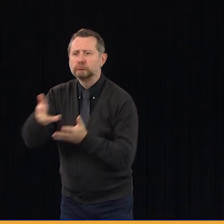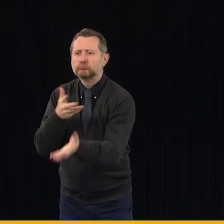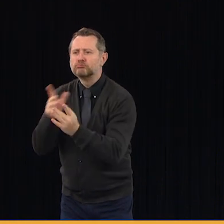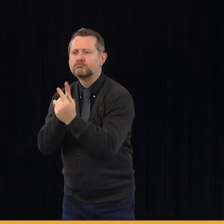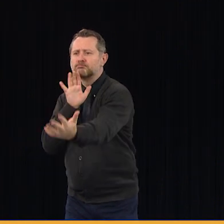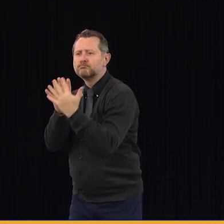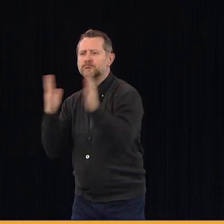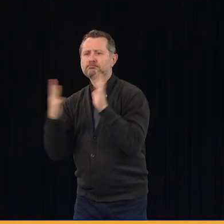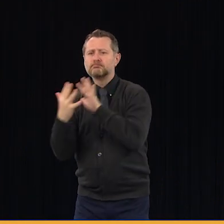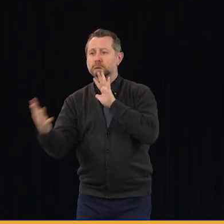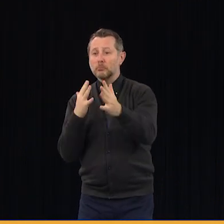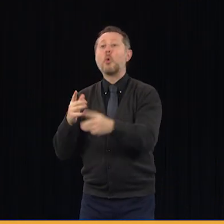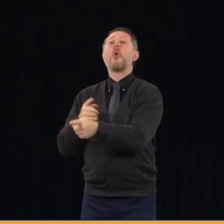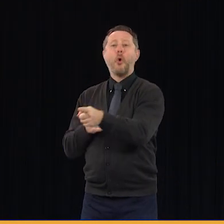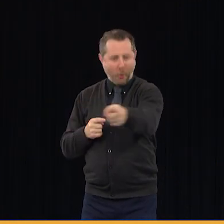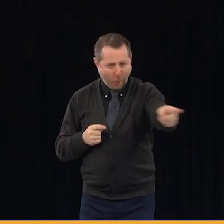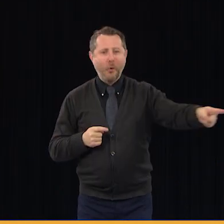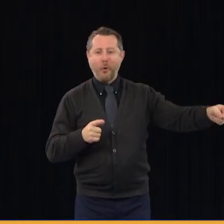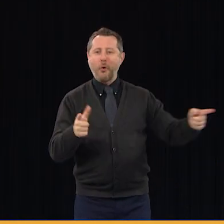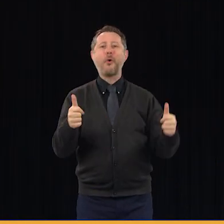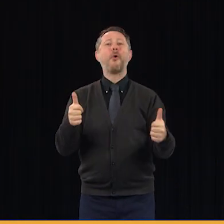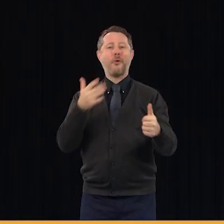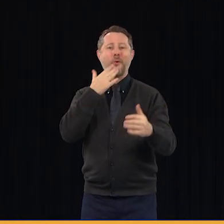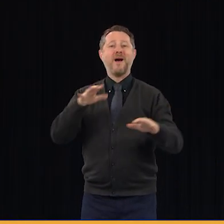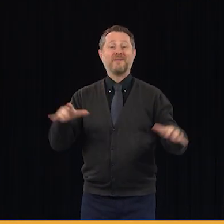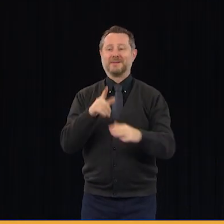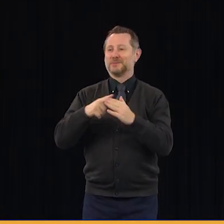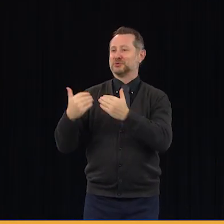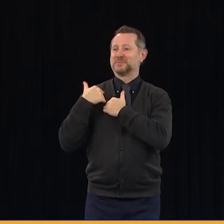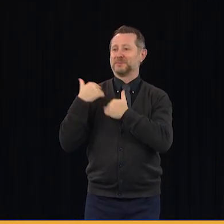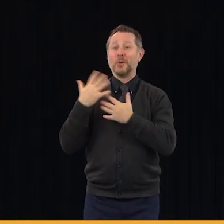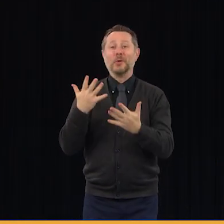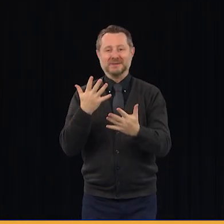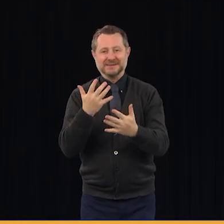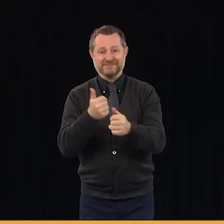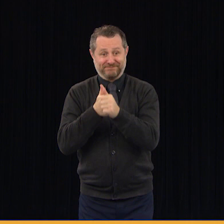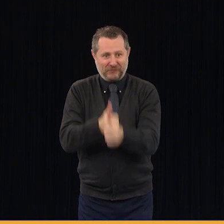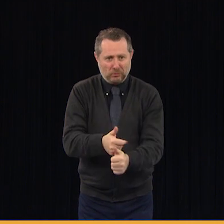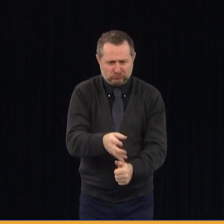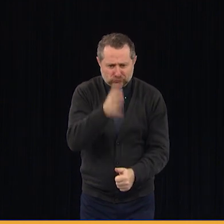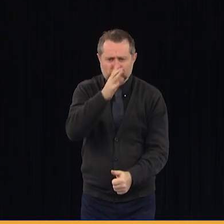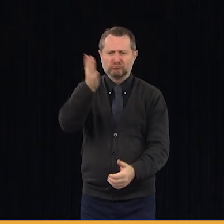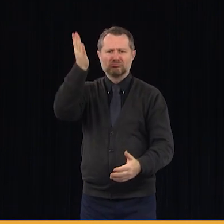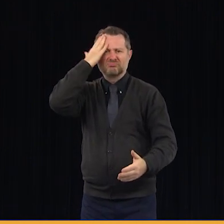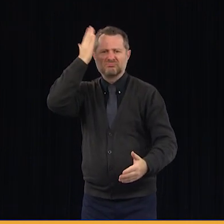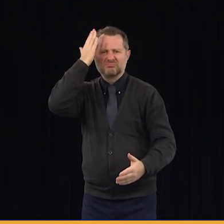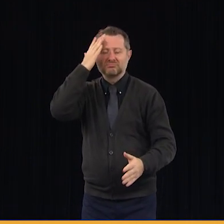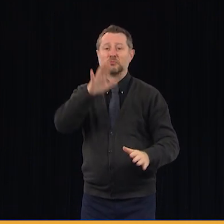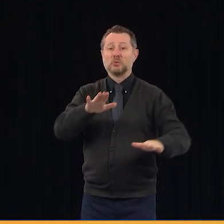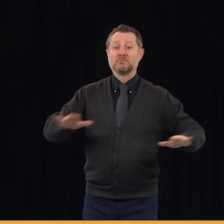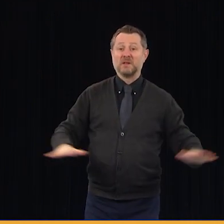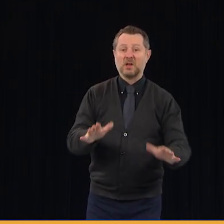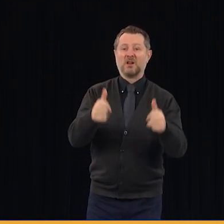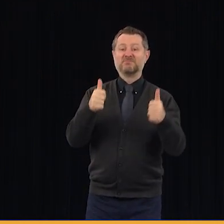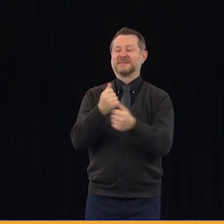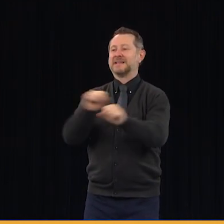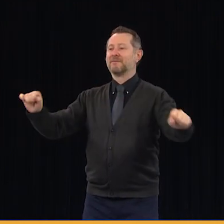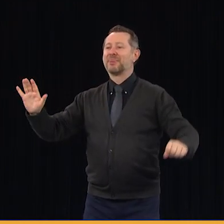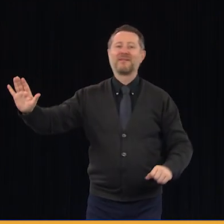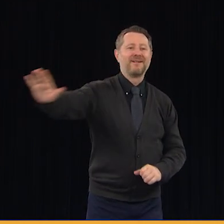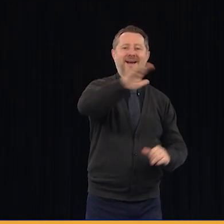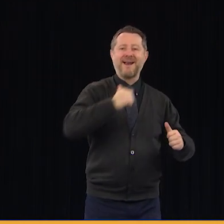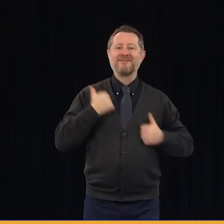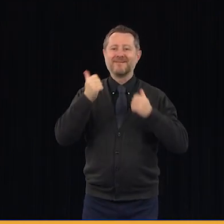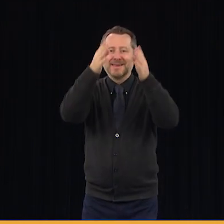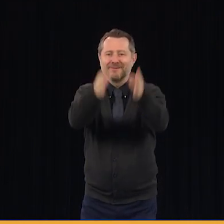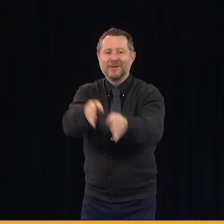responsibly and diligently, and we are saving lives by what people are doing today. Our